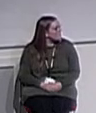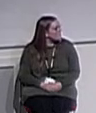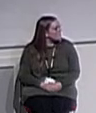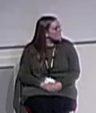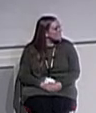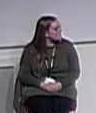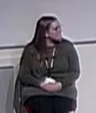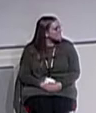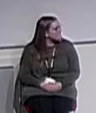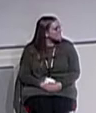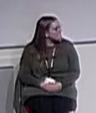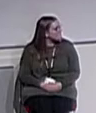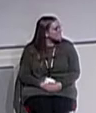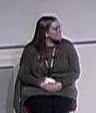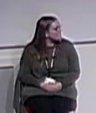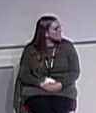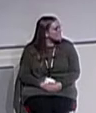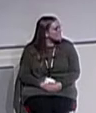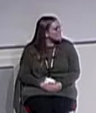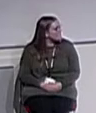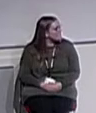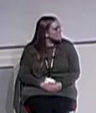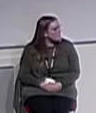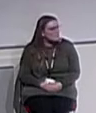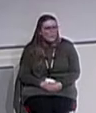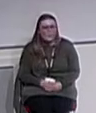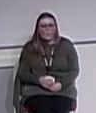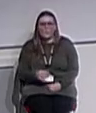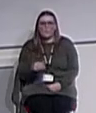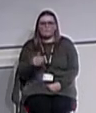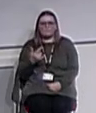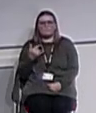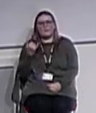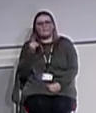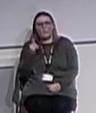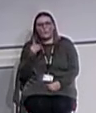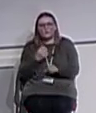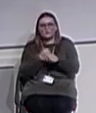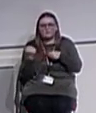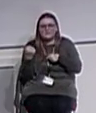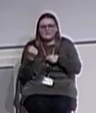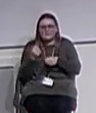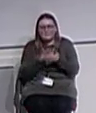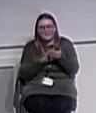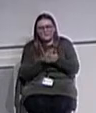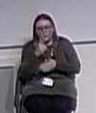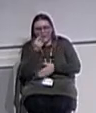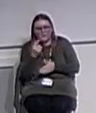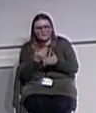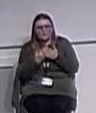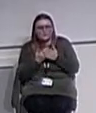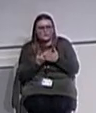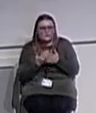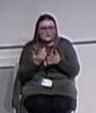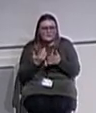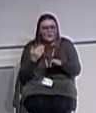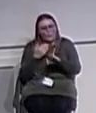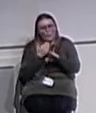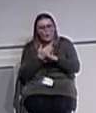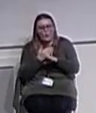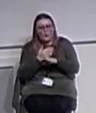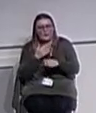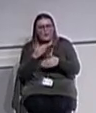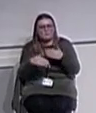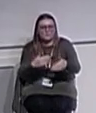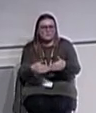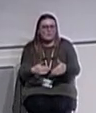afterwards, and which will enable you to do hospital work as well. But you can see a massive big chunk, 36%. So a lot of